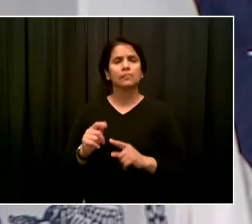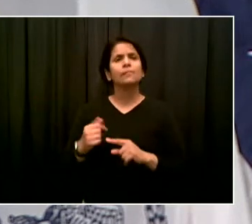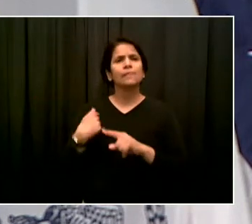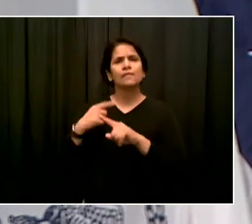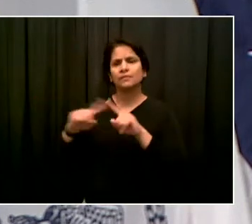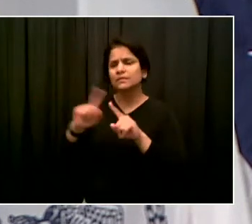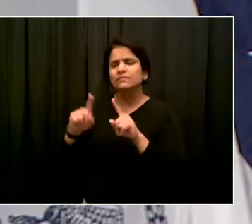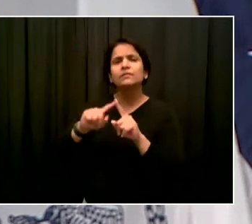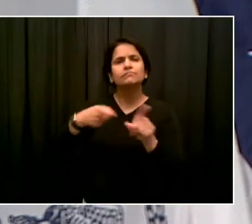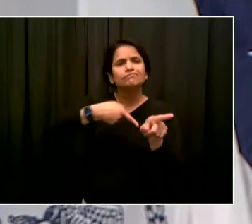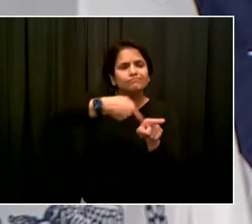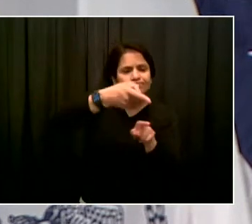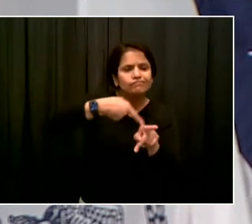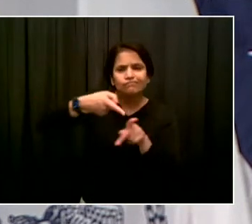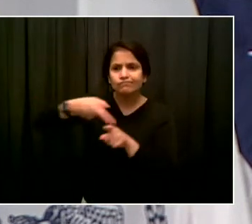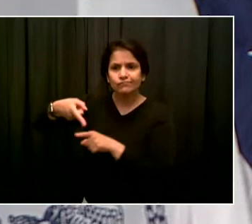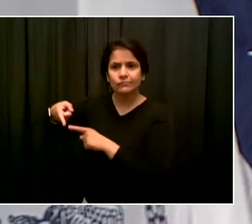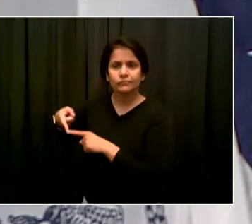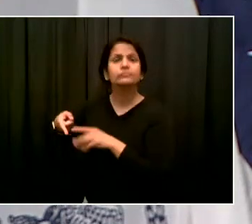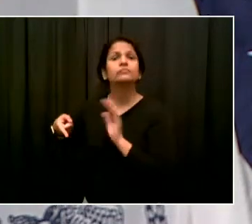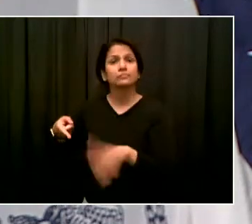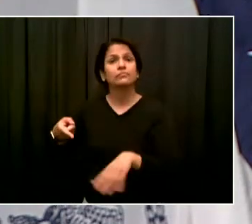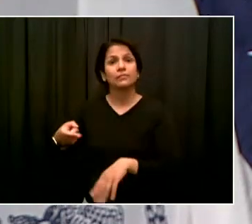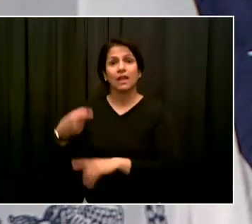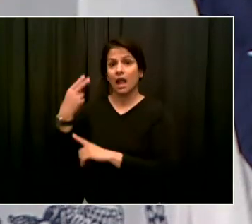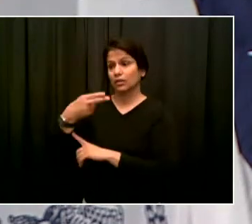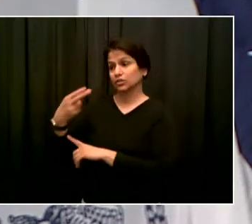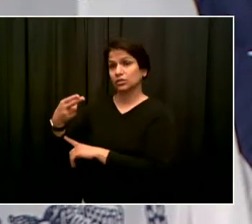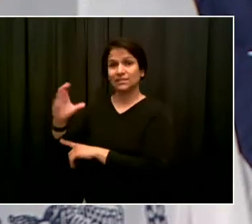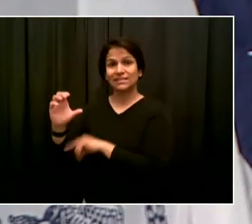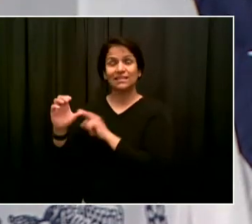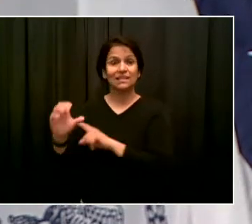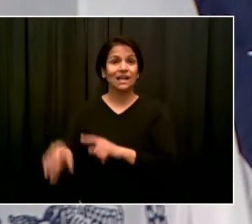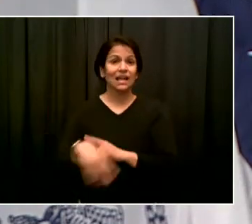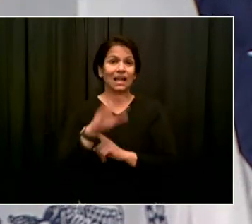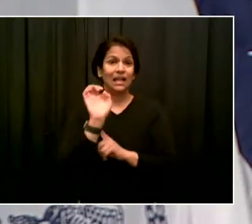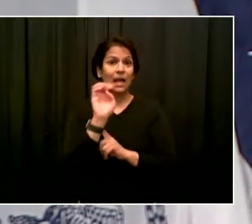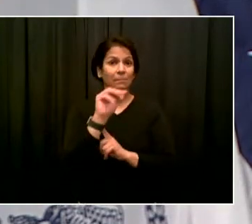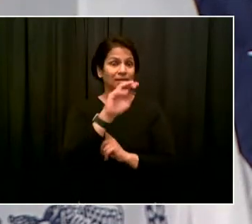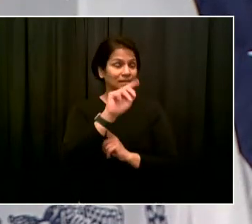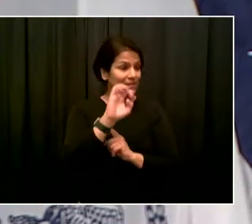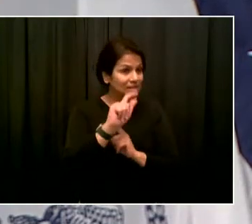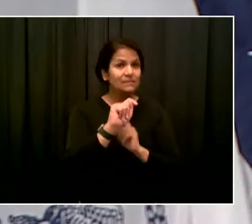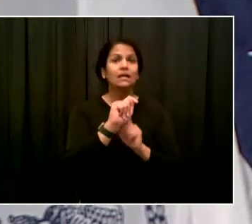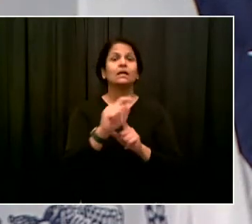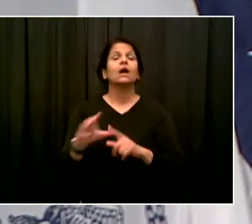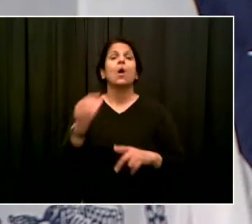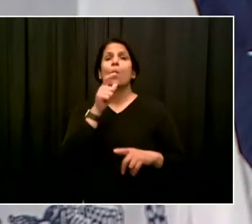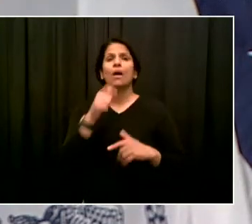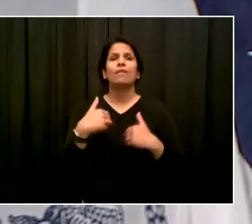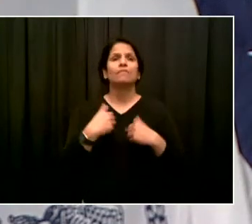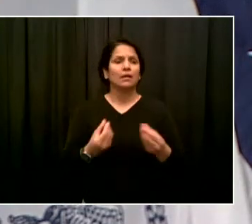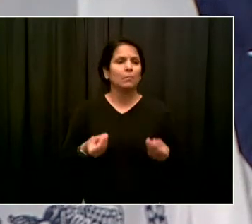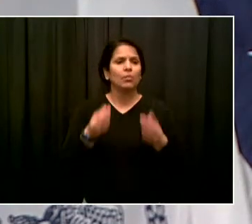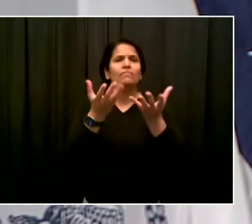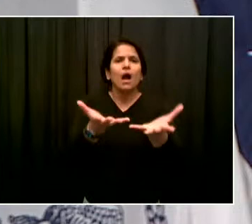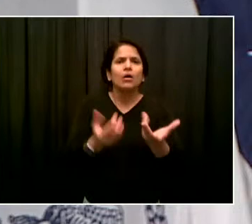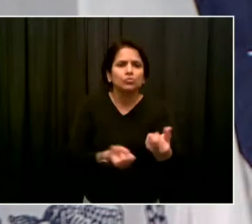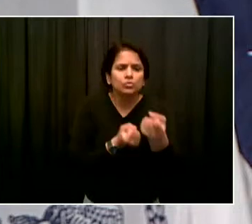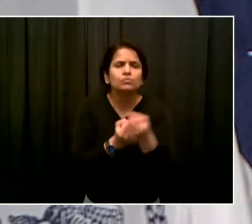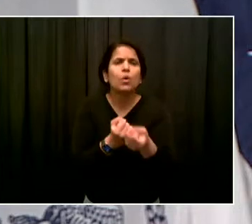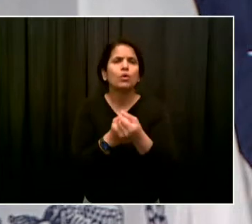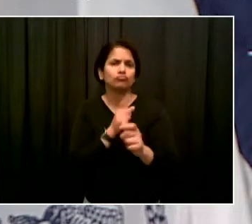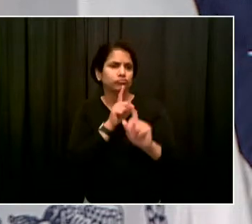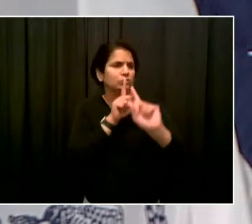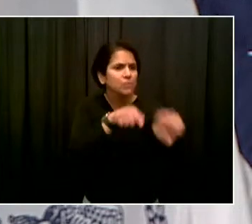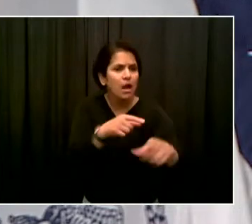who do so much to protect people in so many ways. Responding to 911 mental health